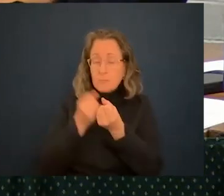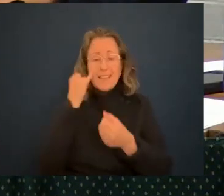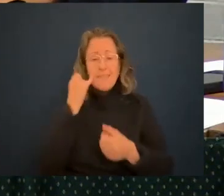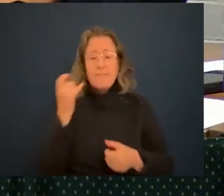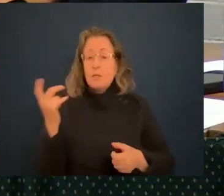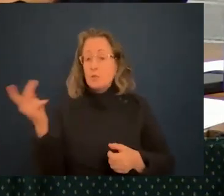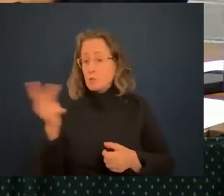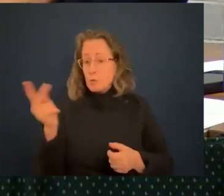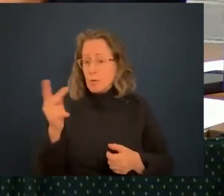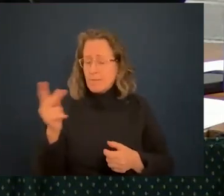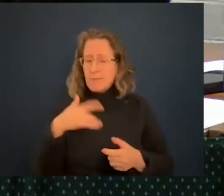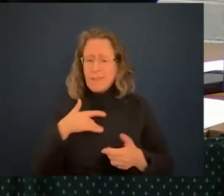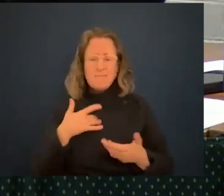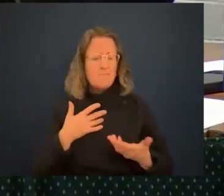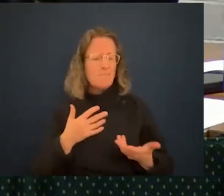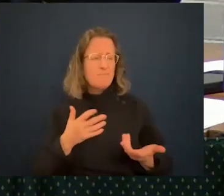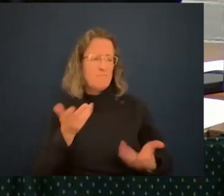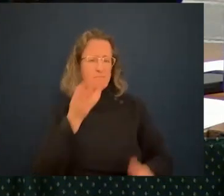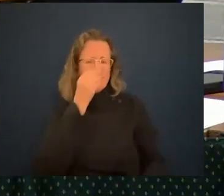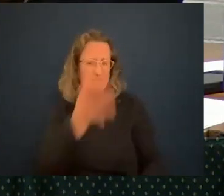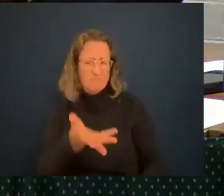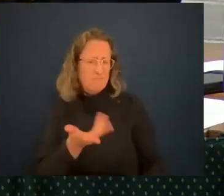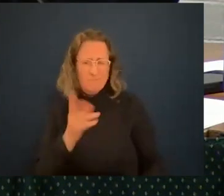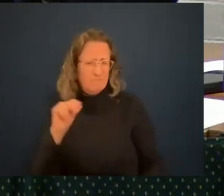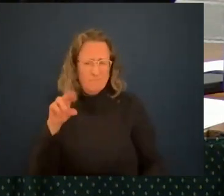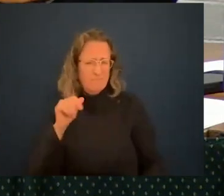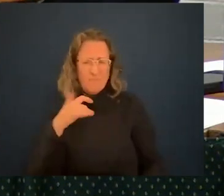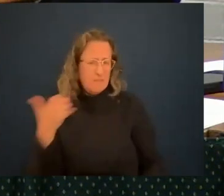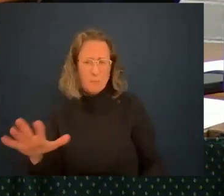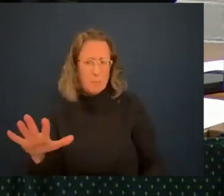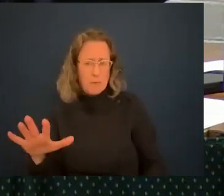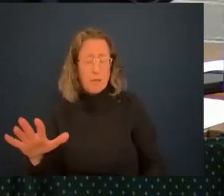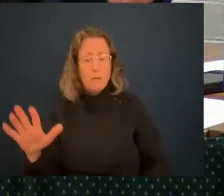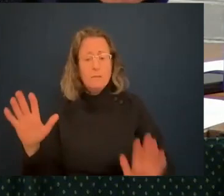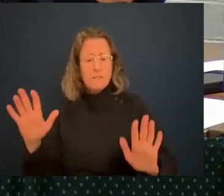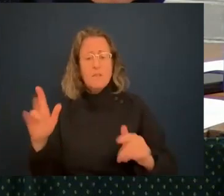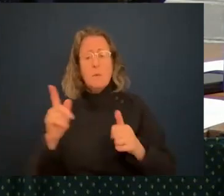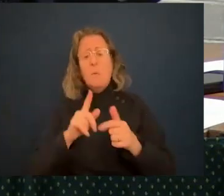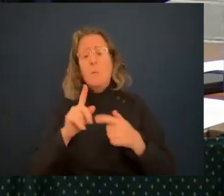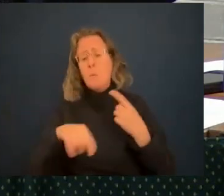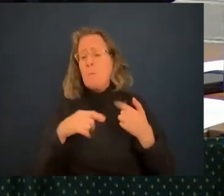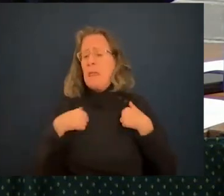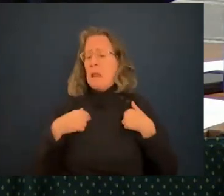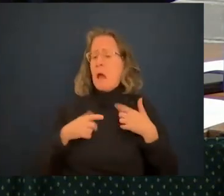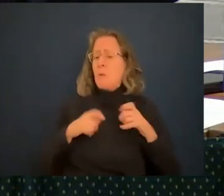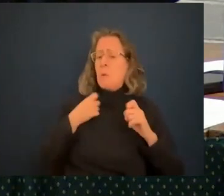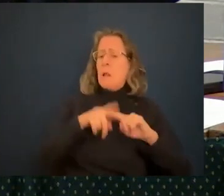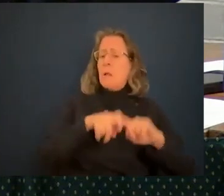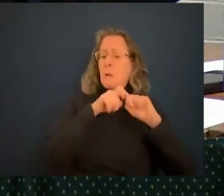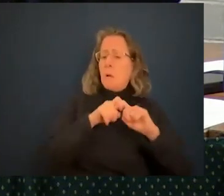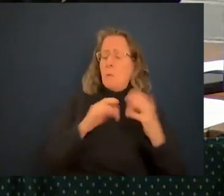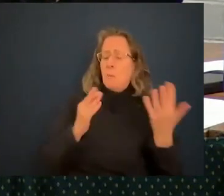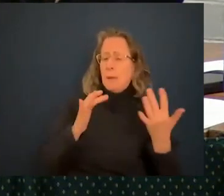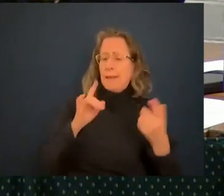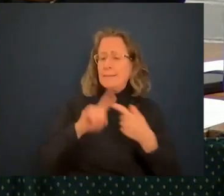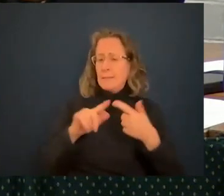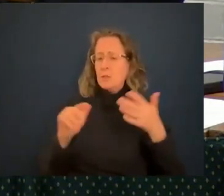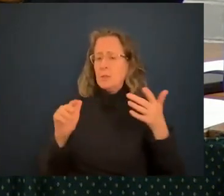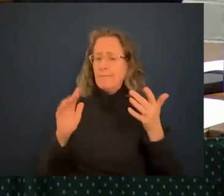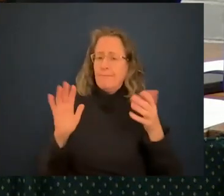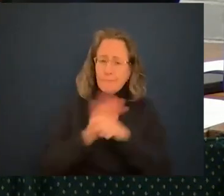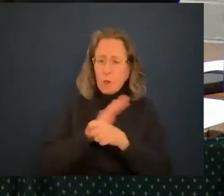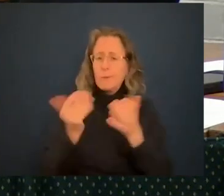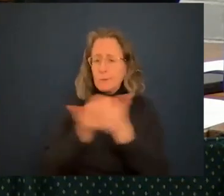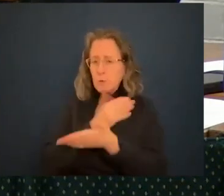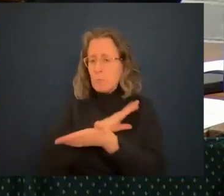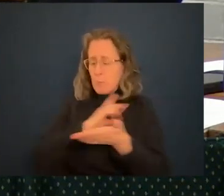I'm really uninterested in that when the new board gets constituted I'll bring it back and we'll talk about it again when there's you know five of us